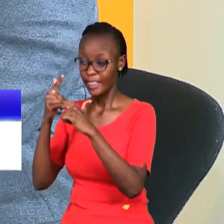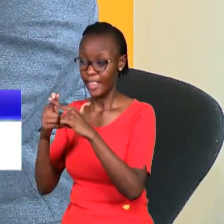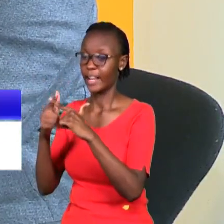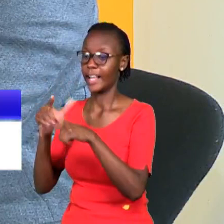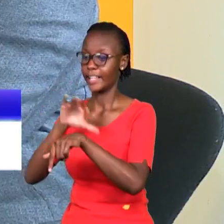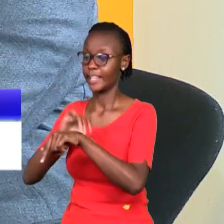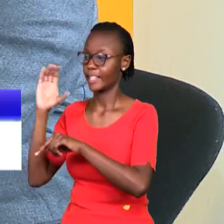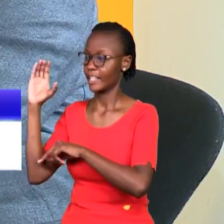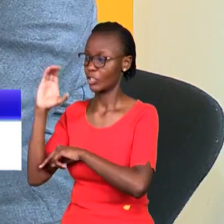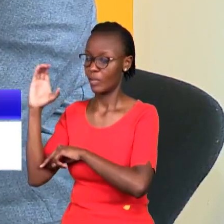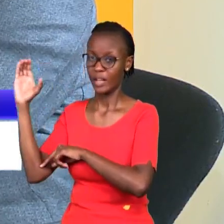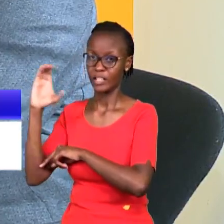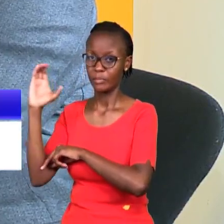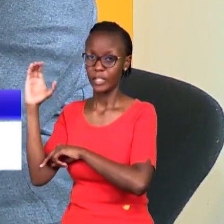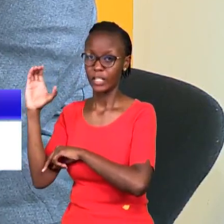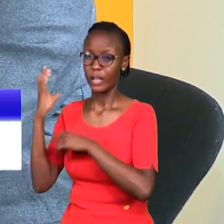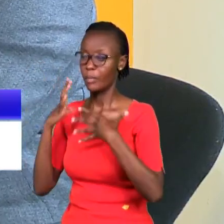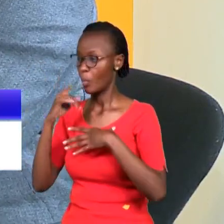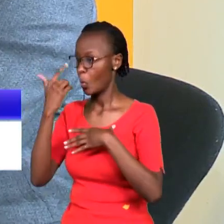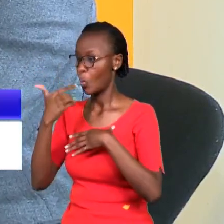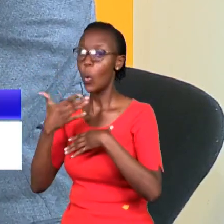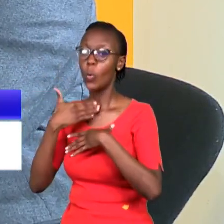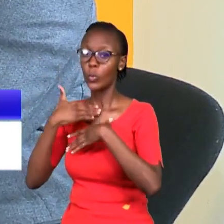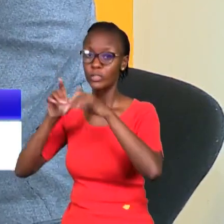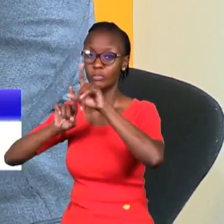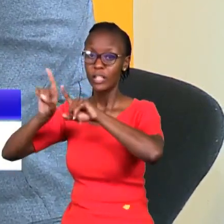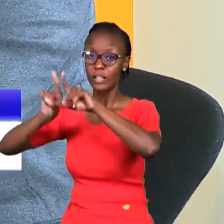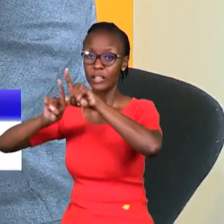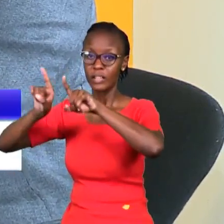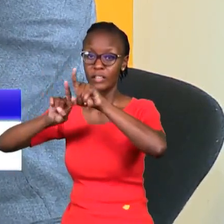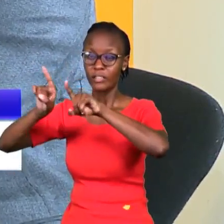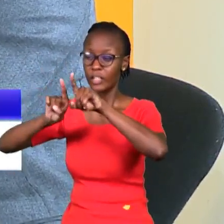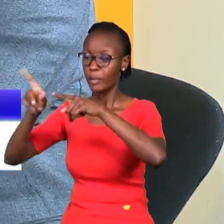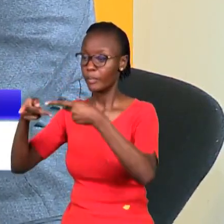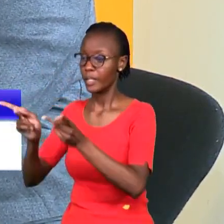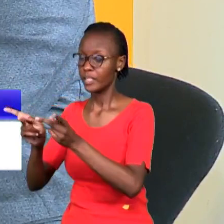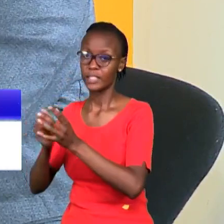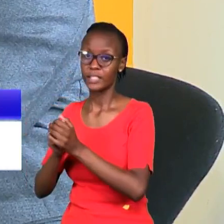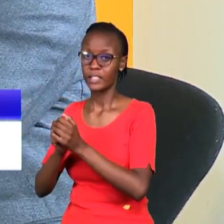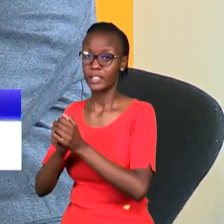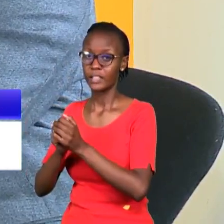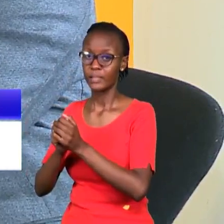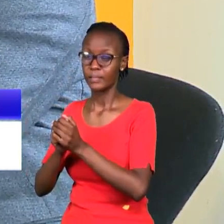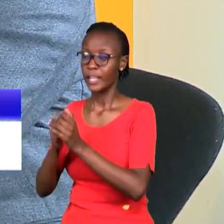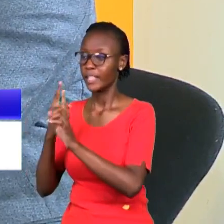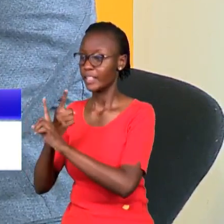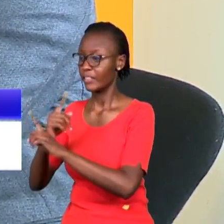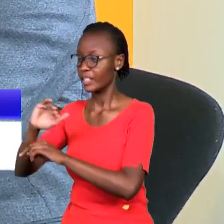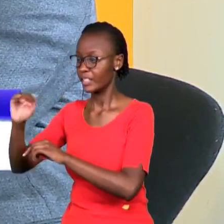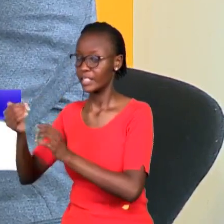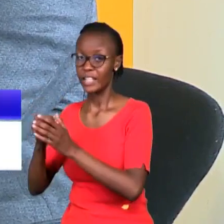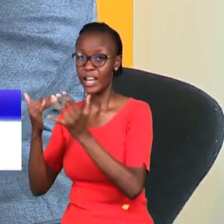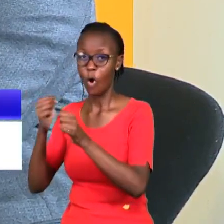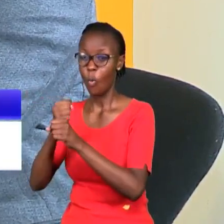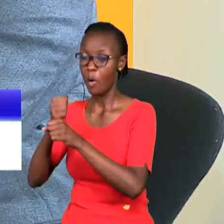from passengers who are seeking mobility between point A and point B within multiple cities. We're presently operating